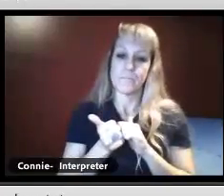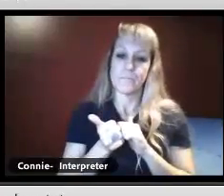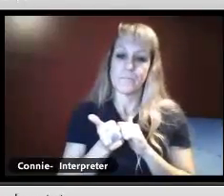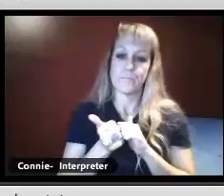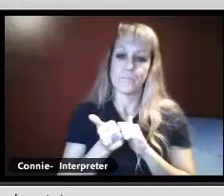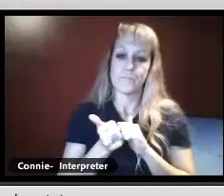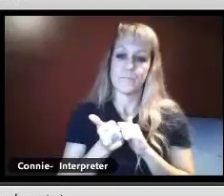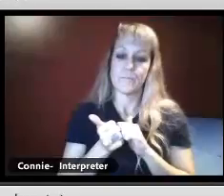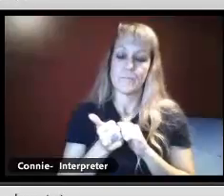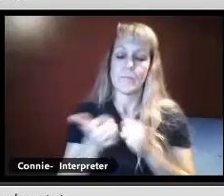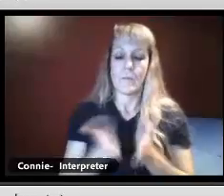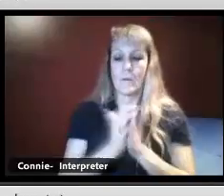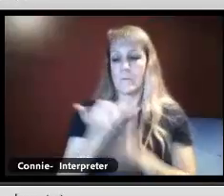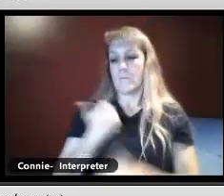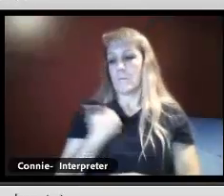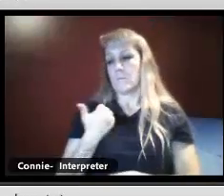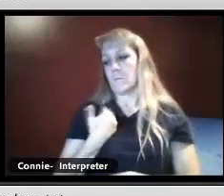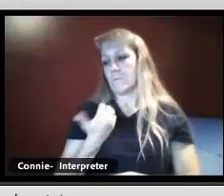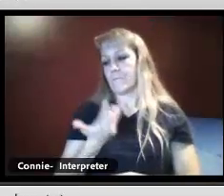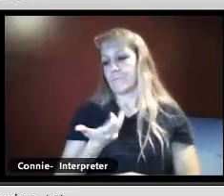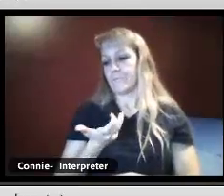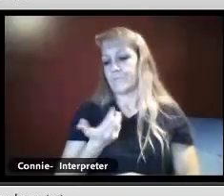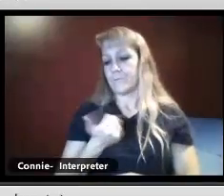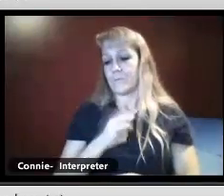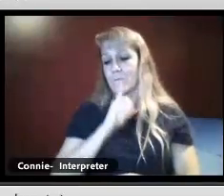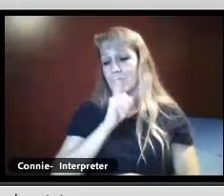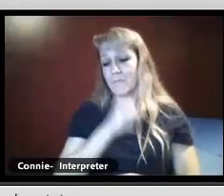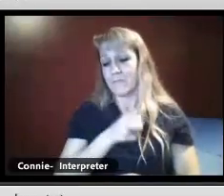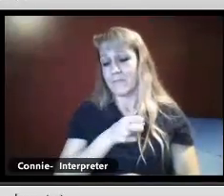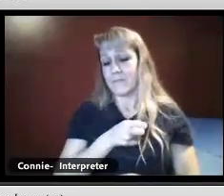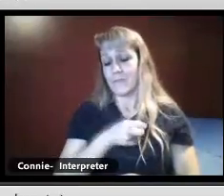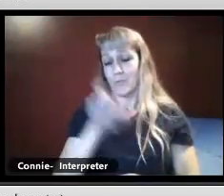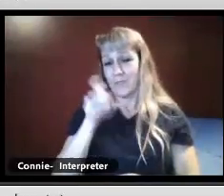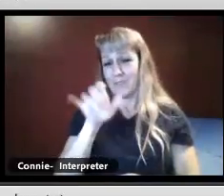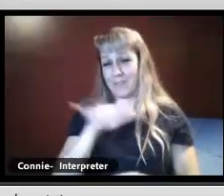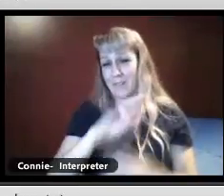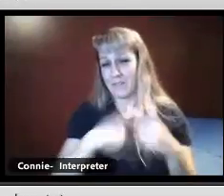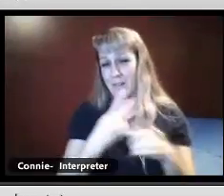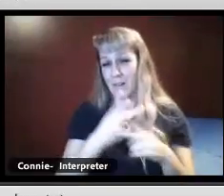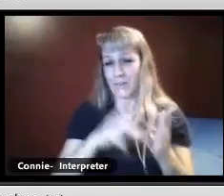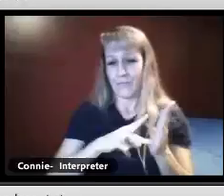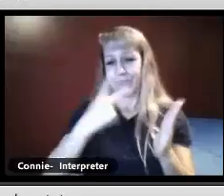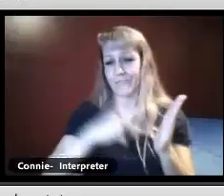I had asked myself, well, really, do we need that kind of replication?